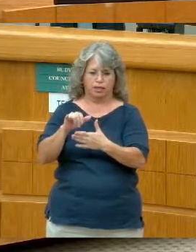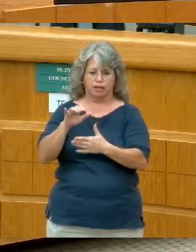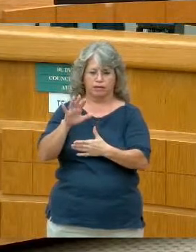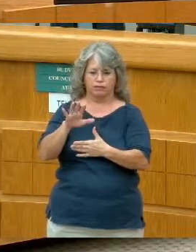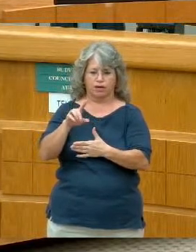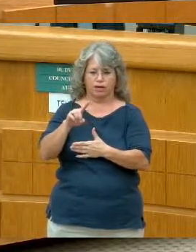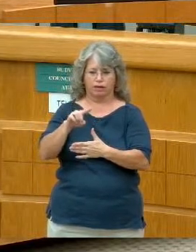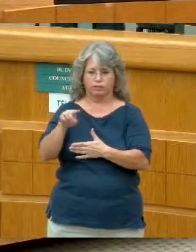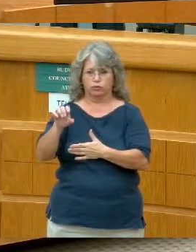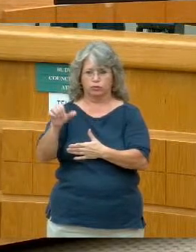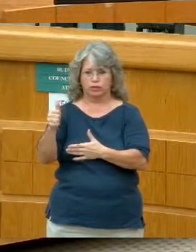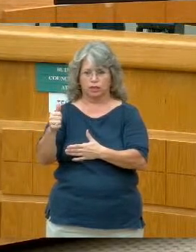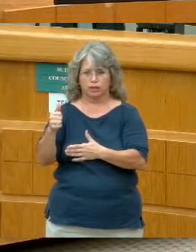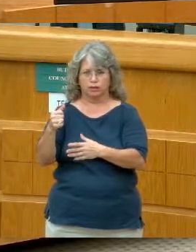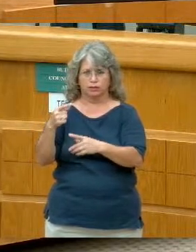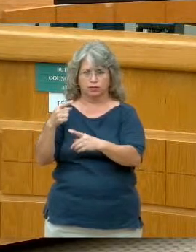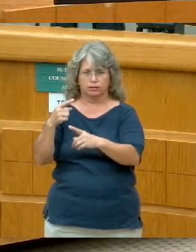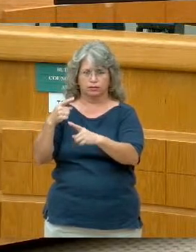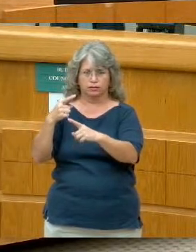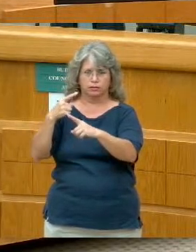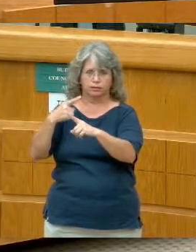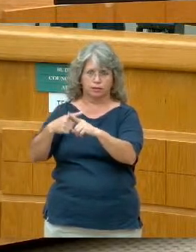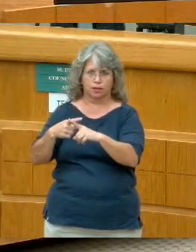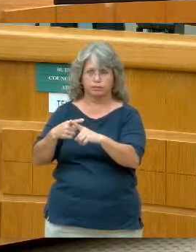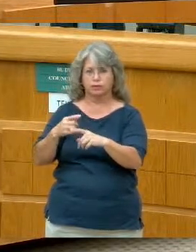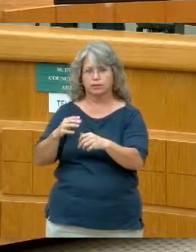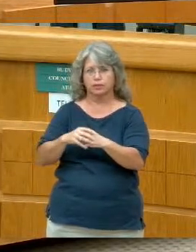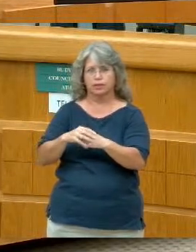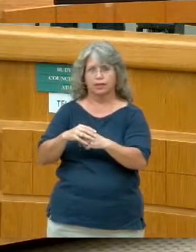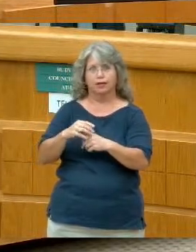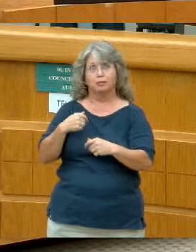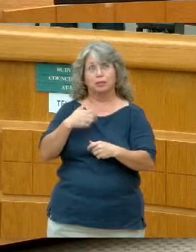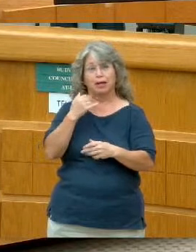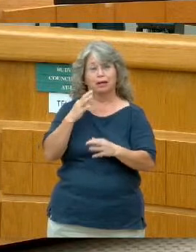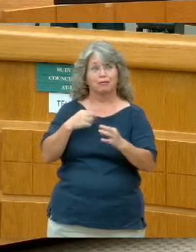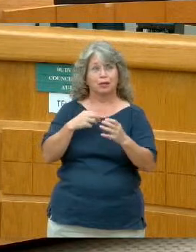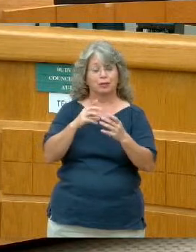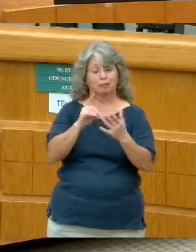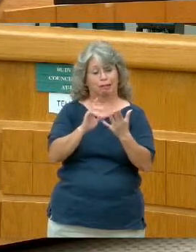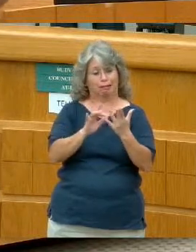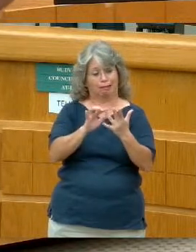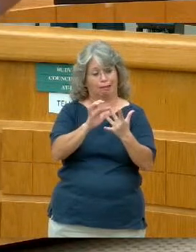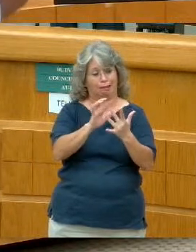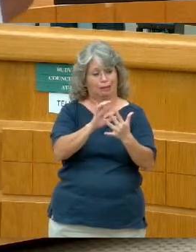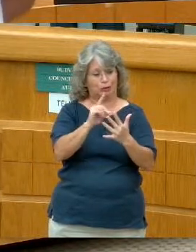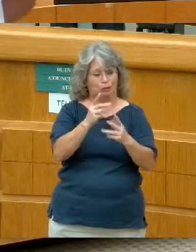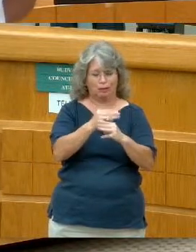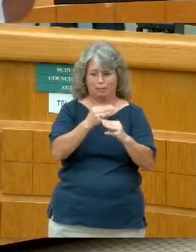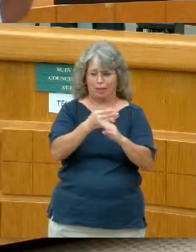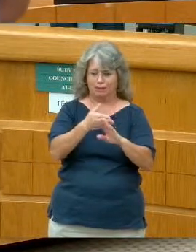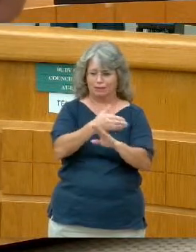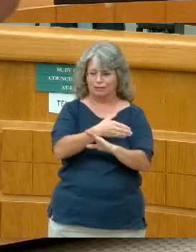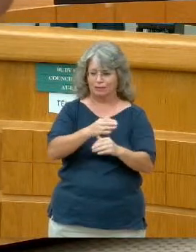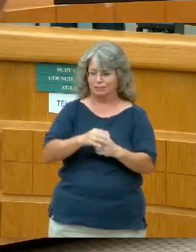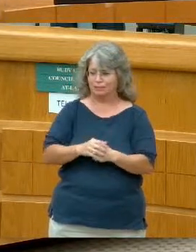the 5 to 10 times. So 100,000. better if I had done this beforehand, but